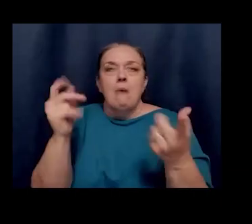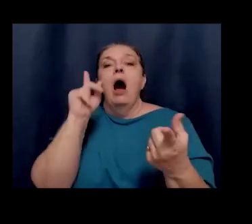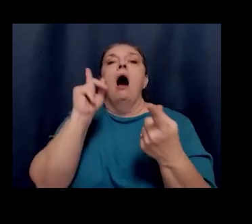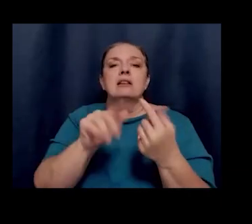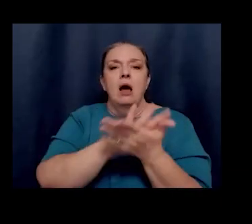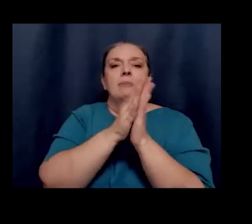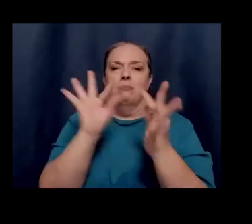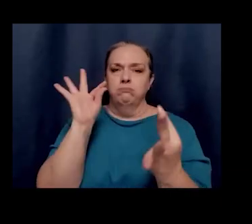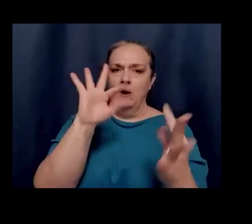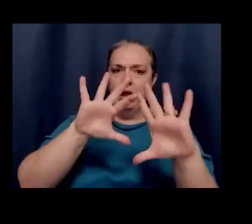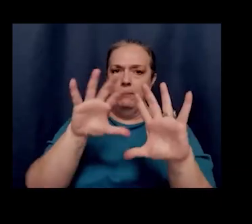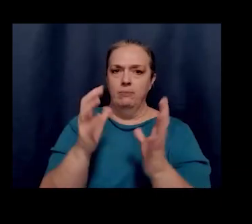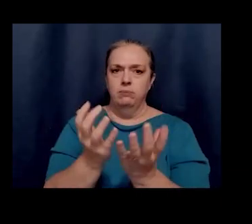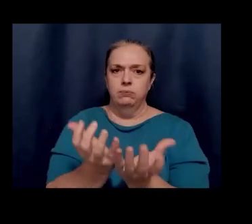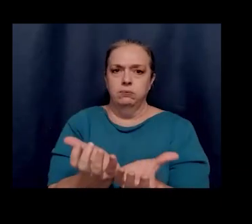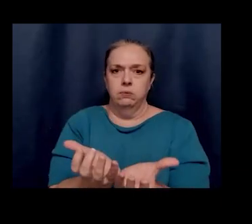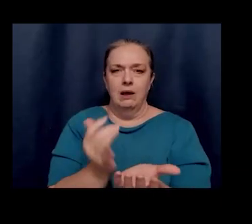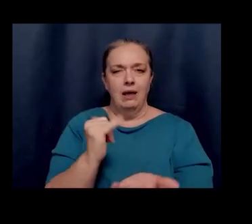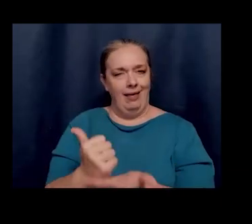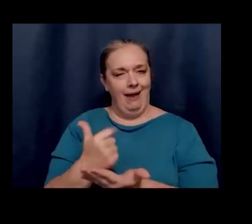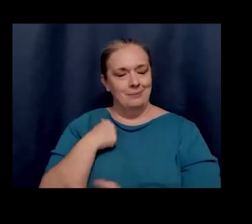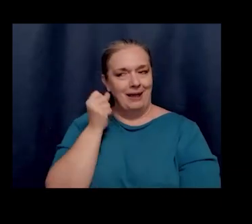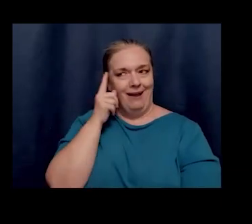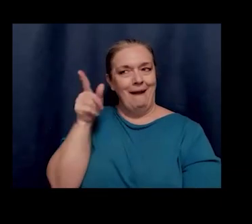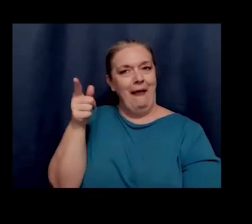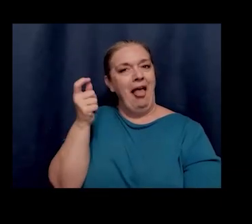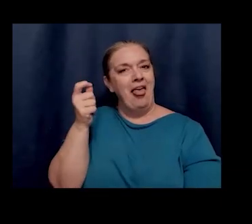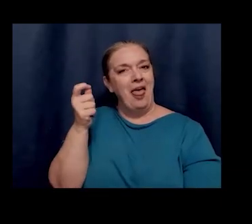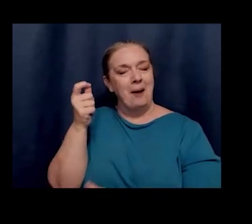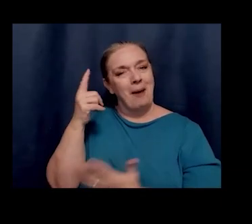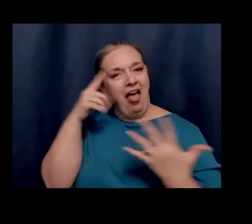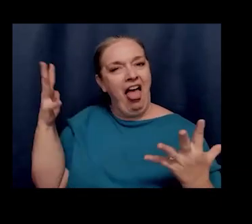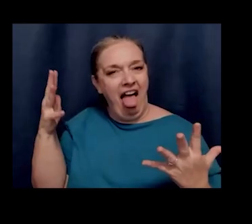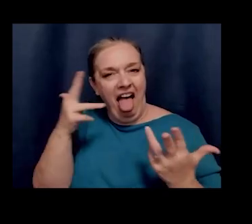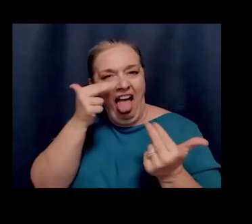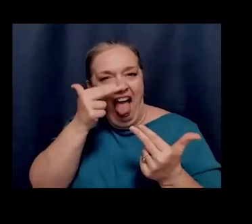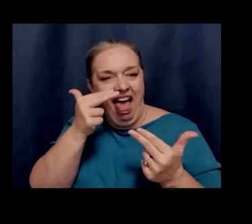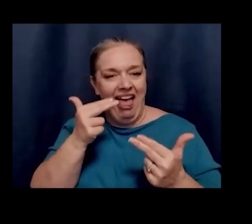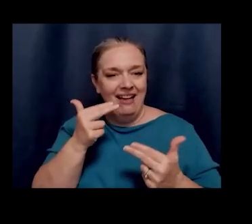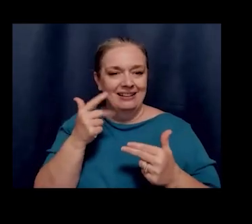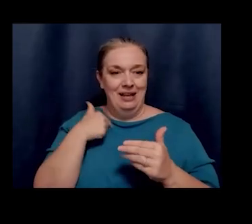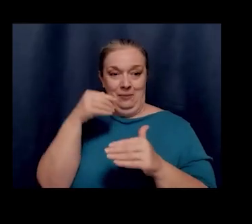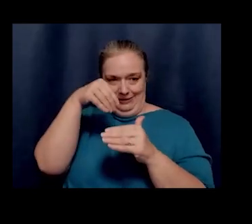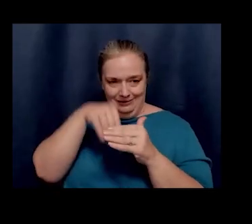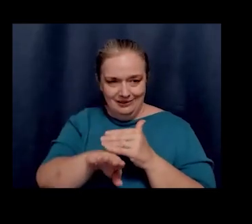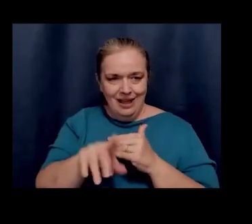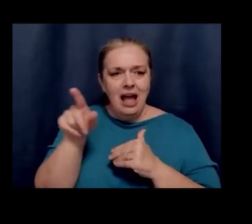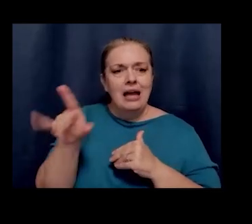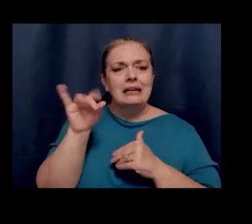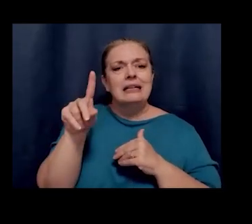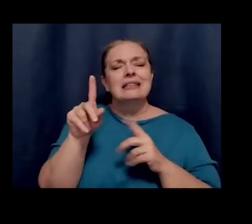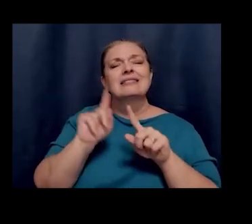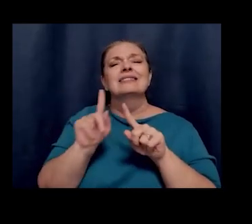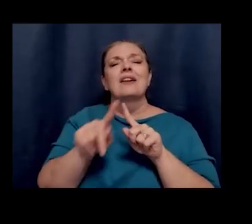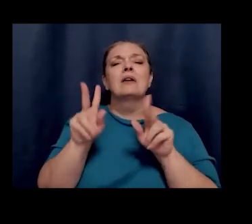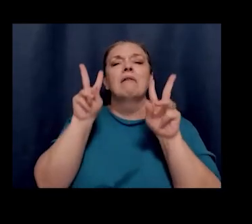this artist and a little bit about what's going to happen when we go inside. He did a series of maintenance actions,